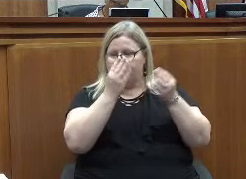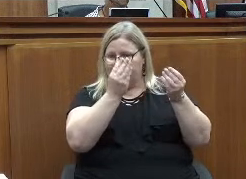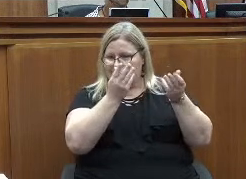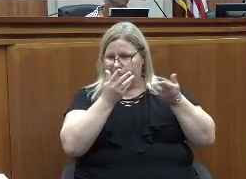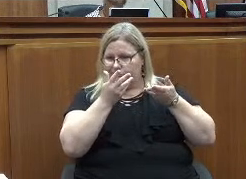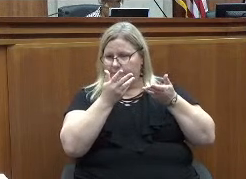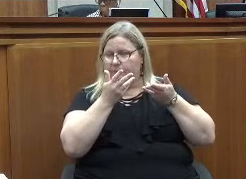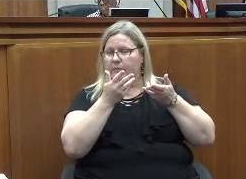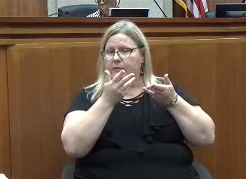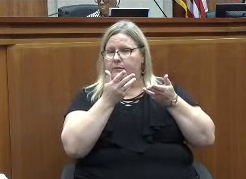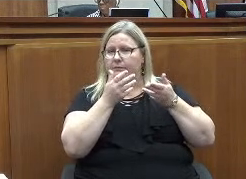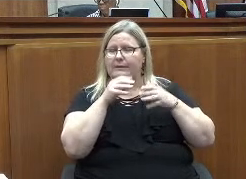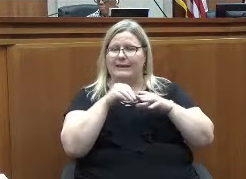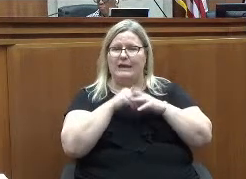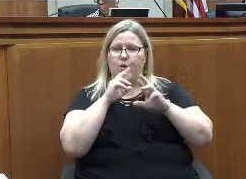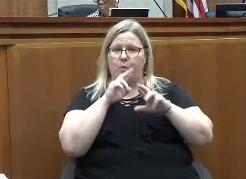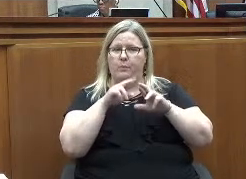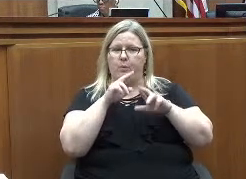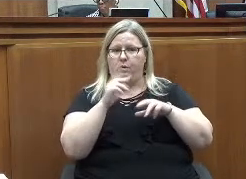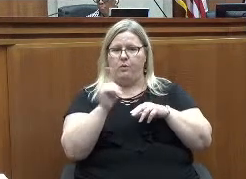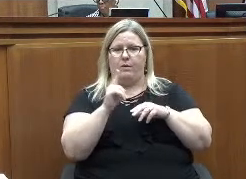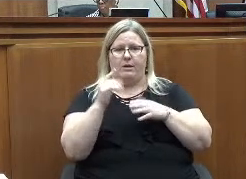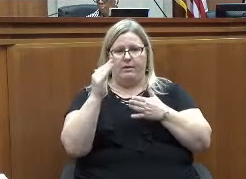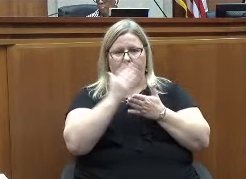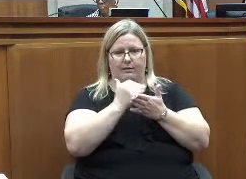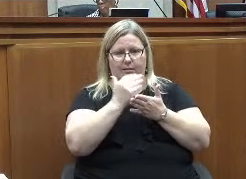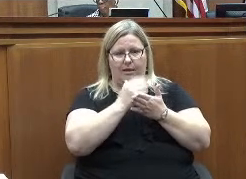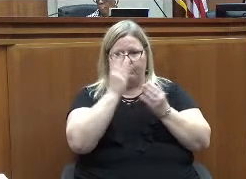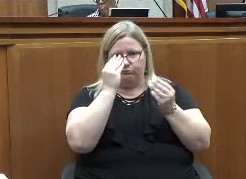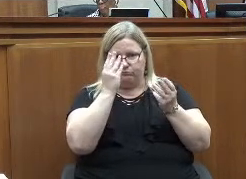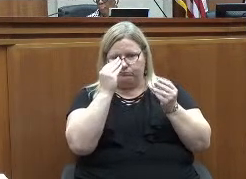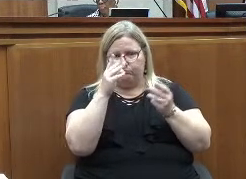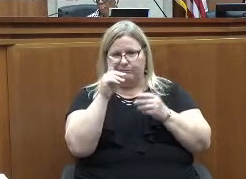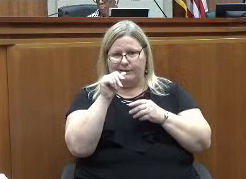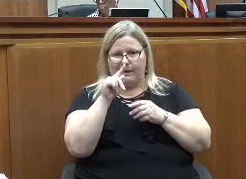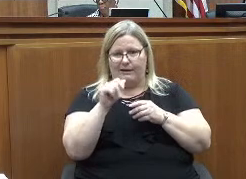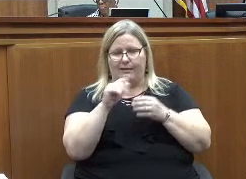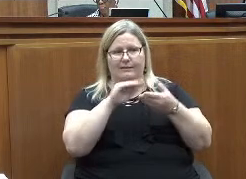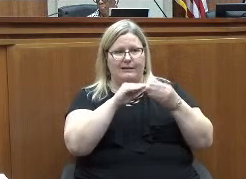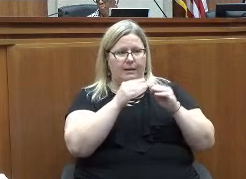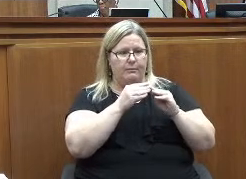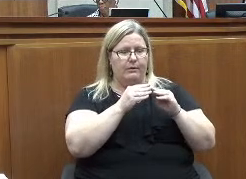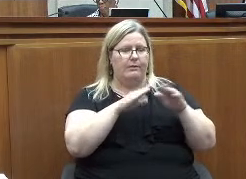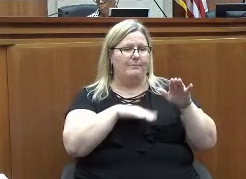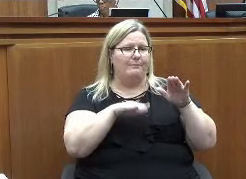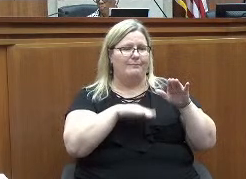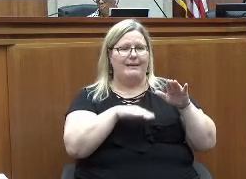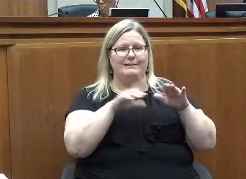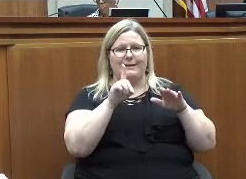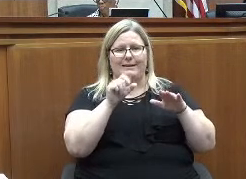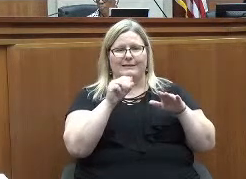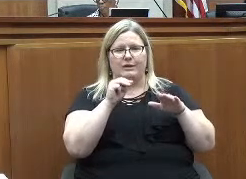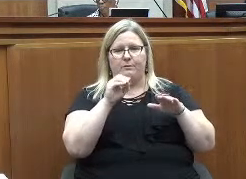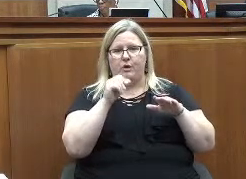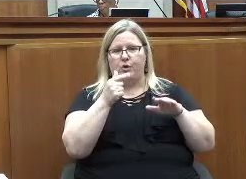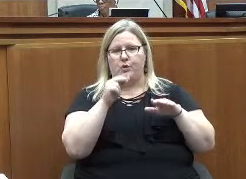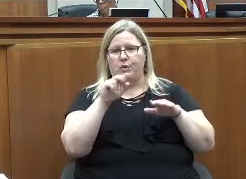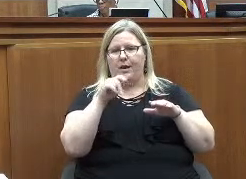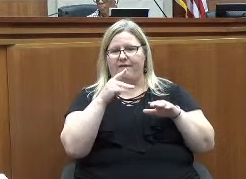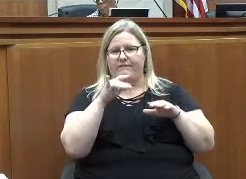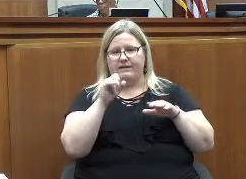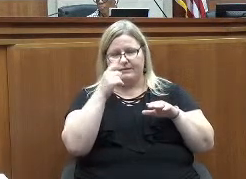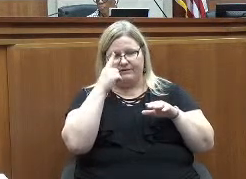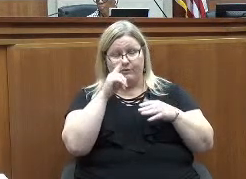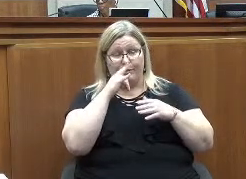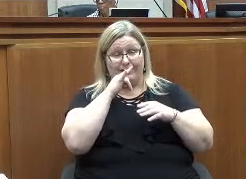the report where we're collecting data, the number and the basic demographics of the kids who are